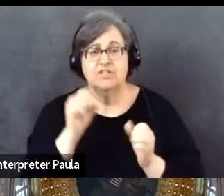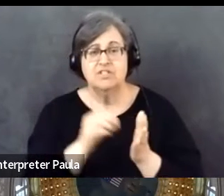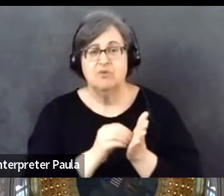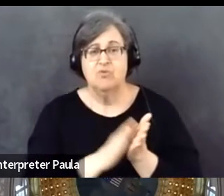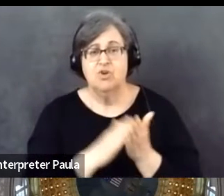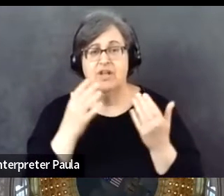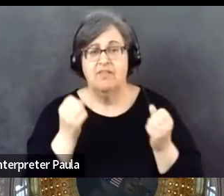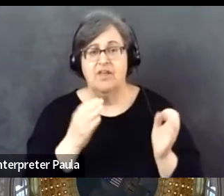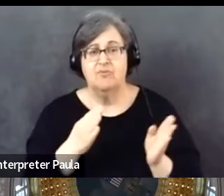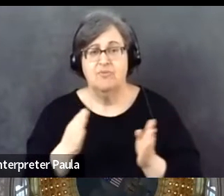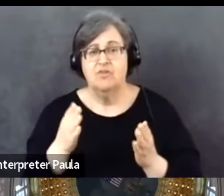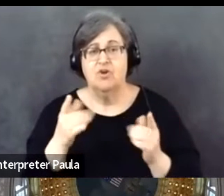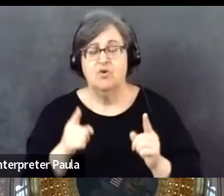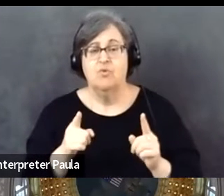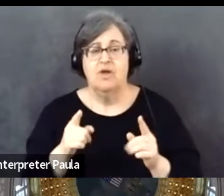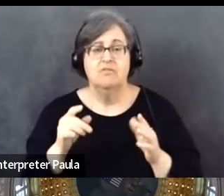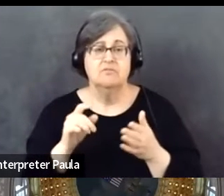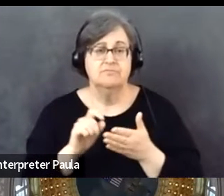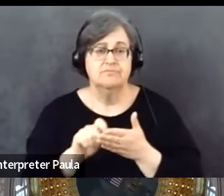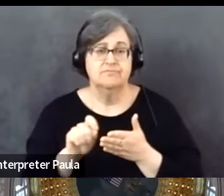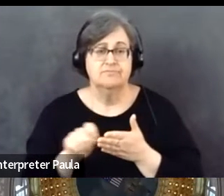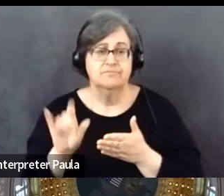health plan when they sit down to do those